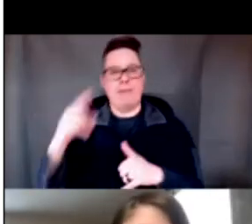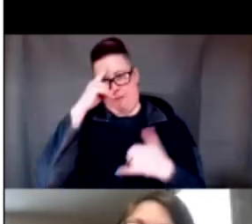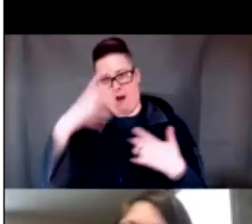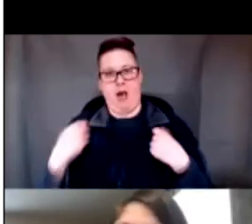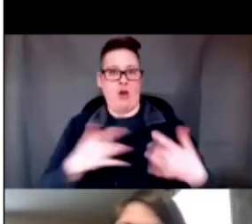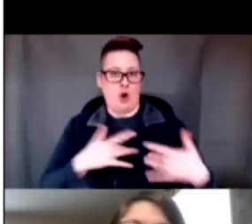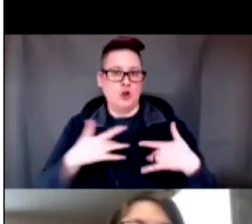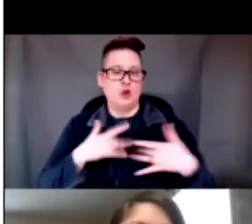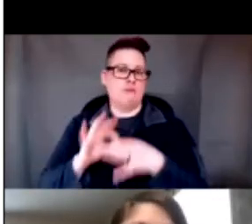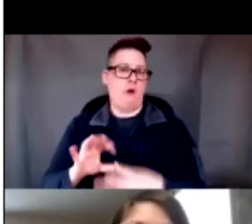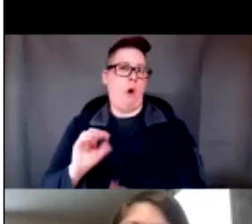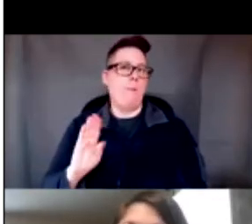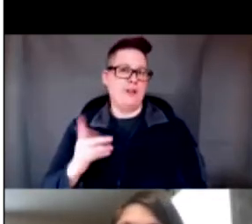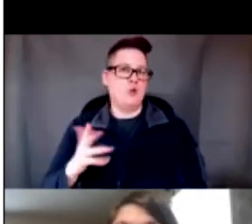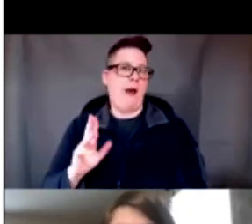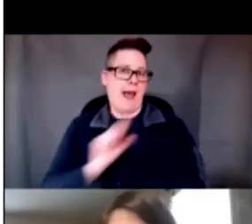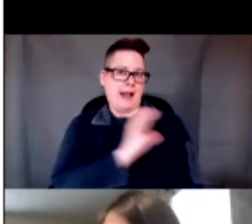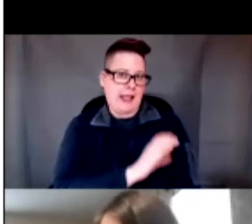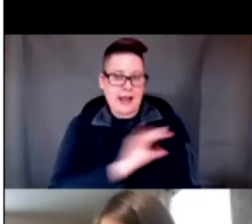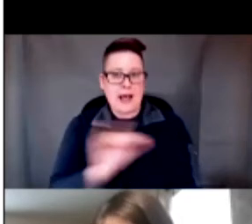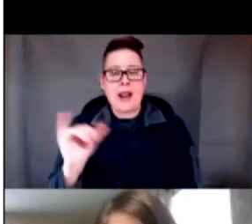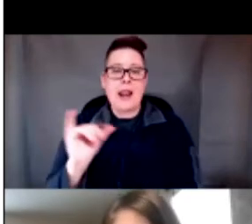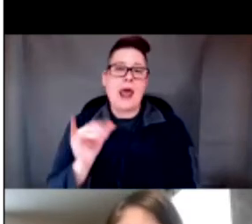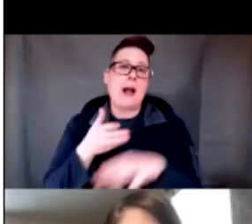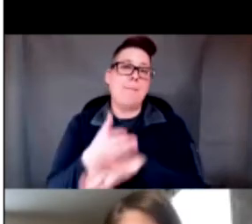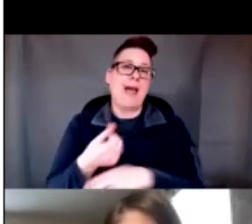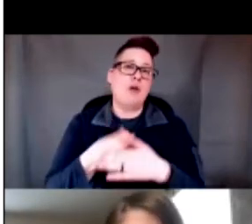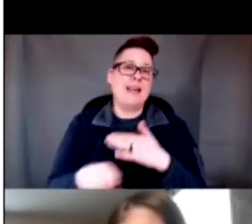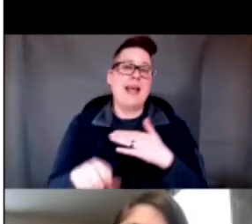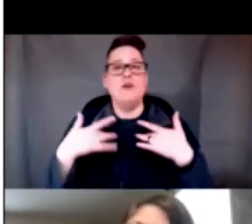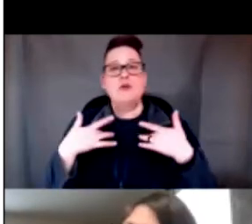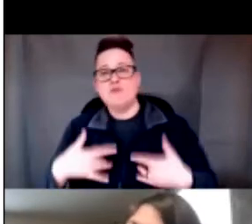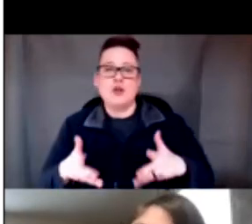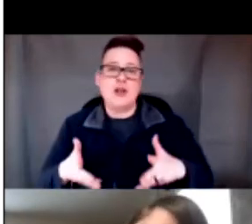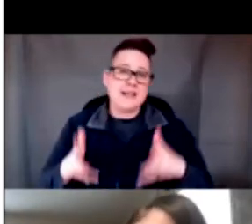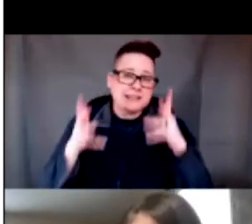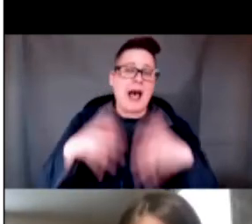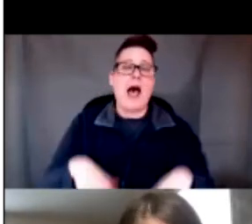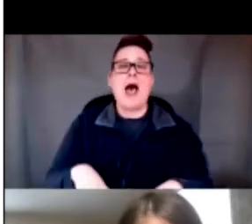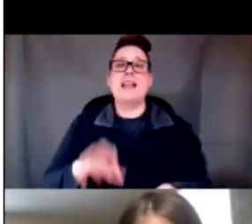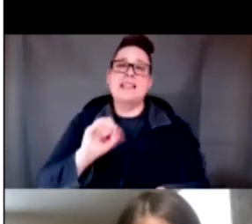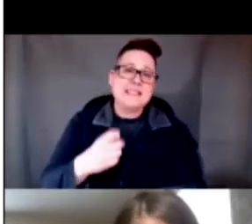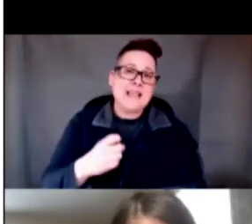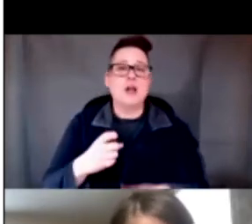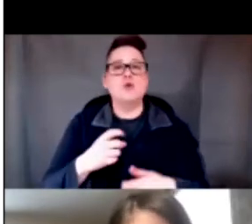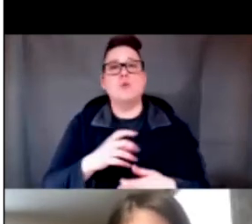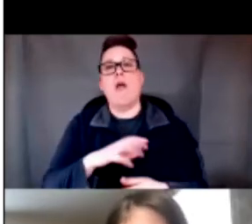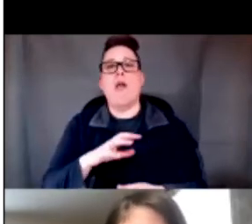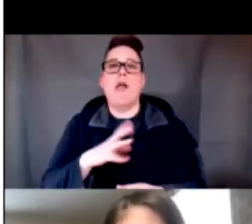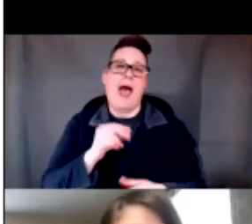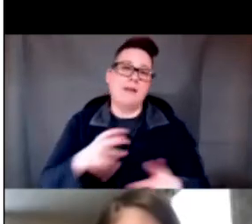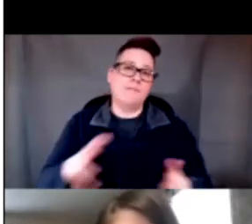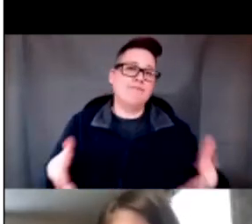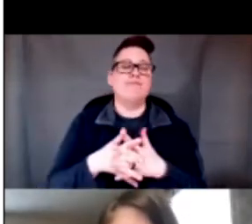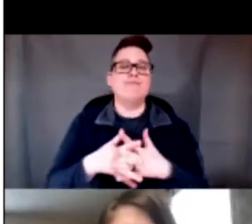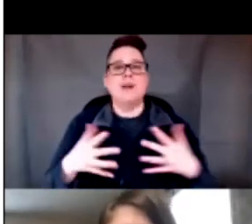within an OB/GYN clinic, such as perinatal depression and anxiety, sexual and reproductive health concerns,